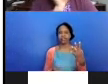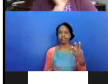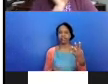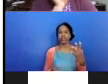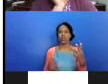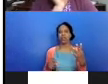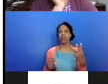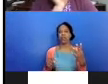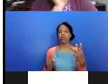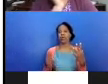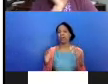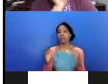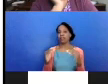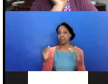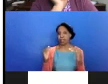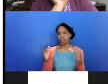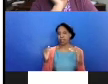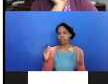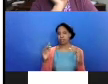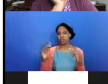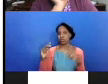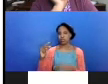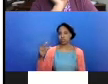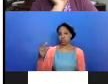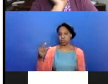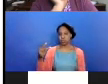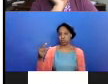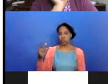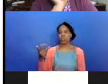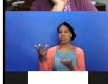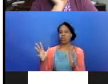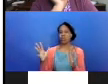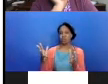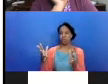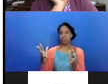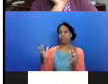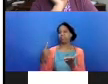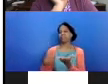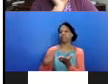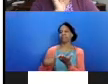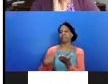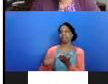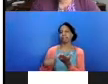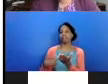already invested in thinking about all these ideas before they get to phase 2.